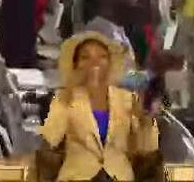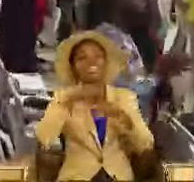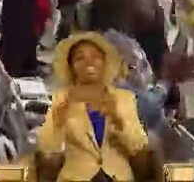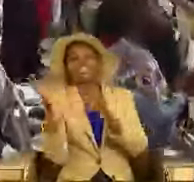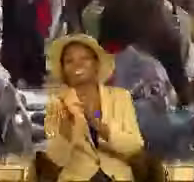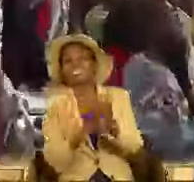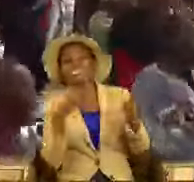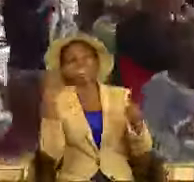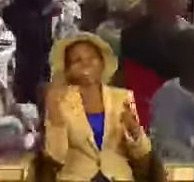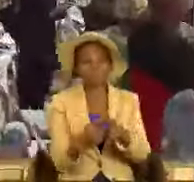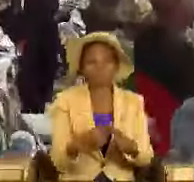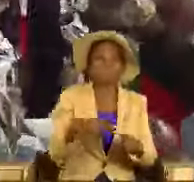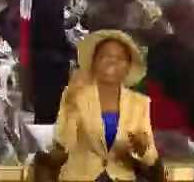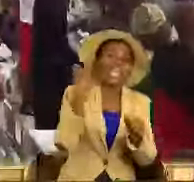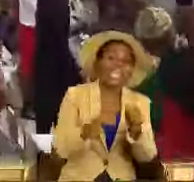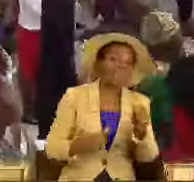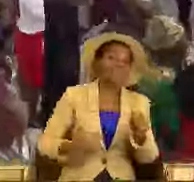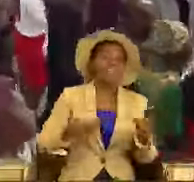testimonies